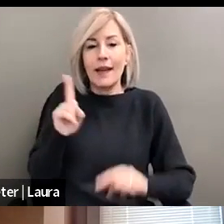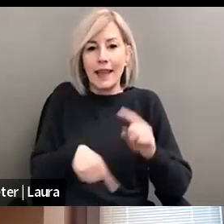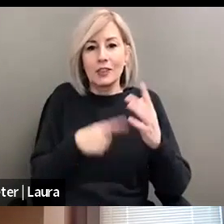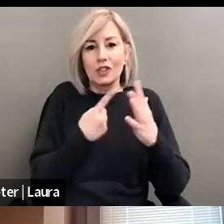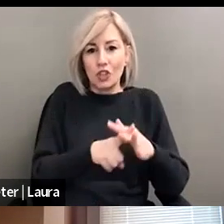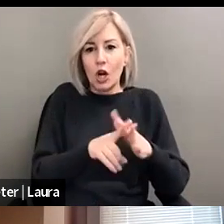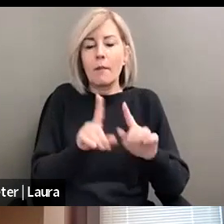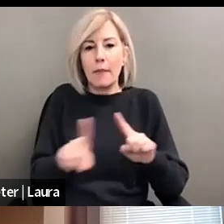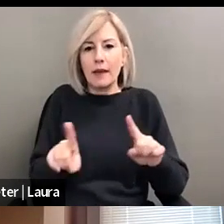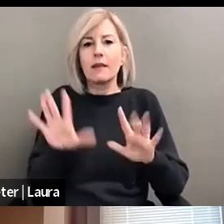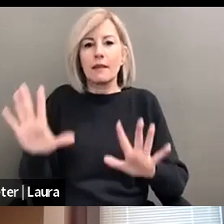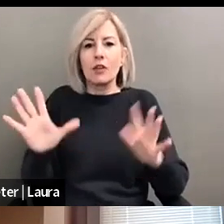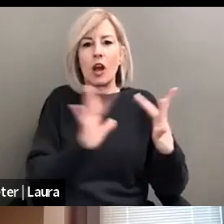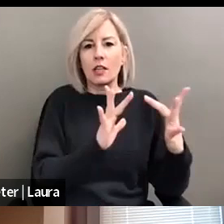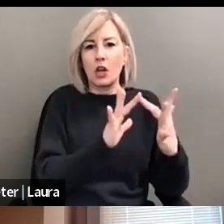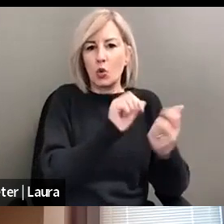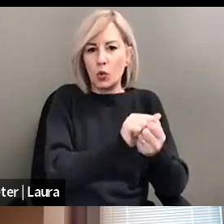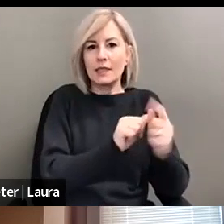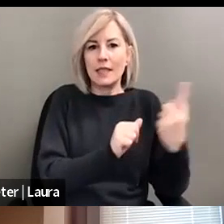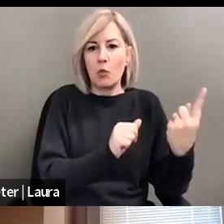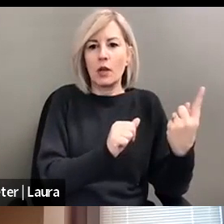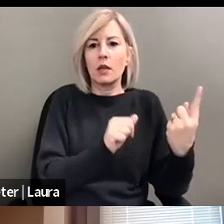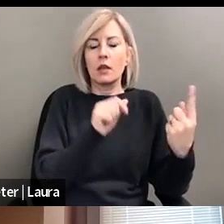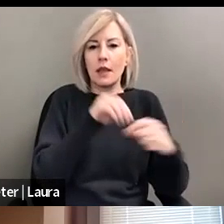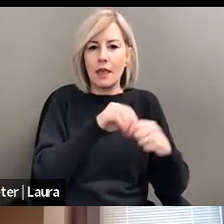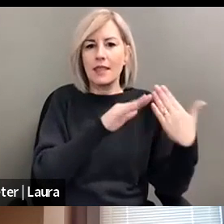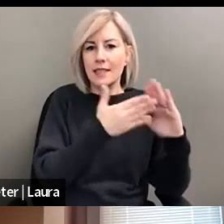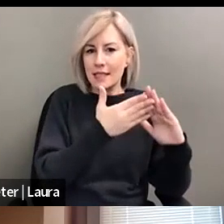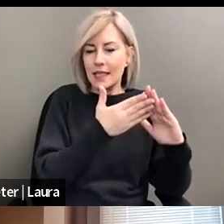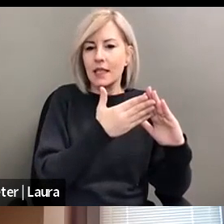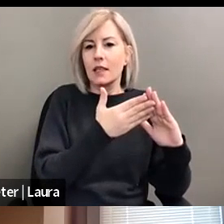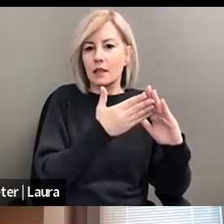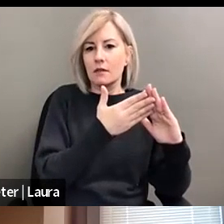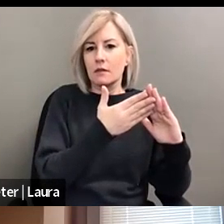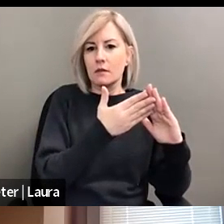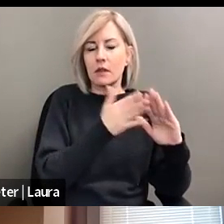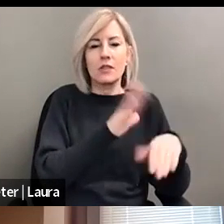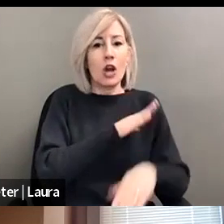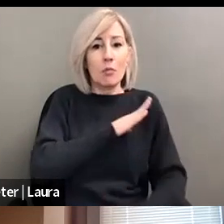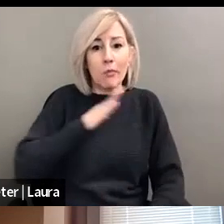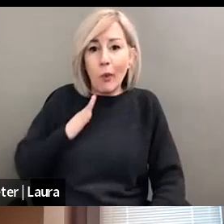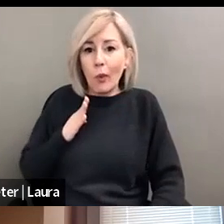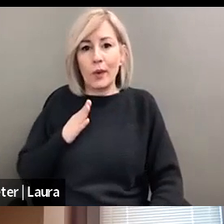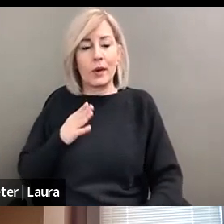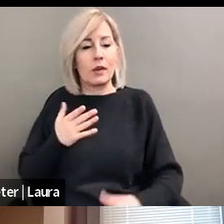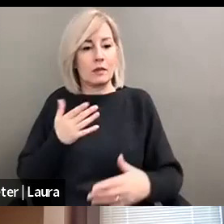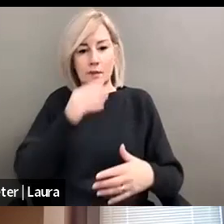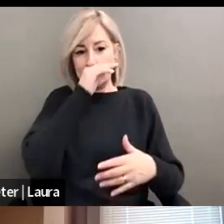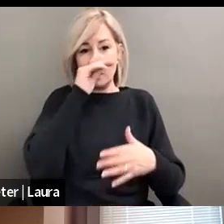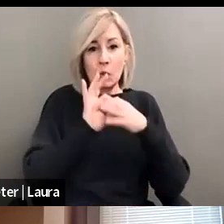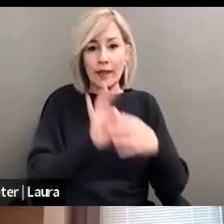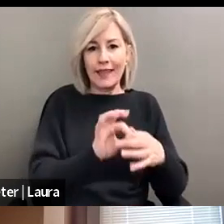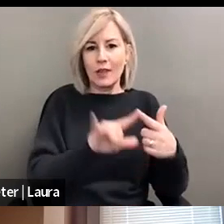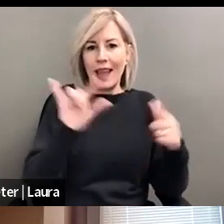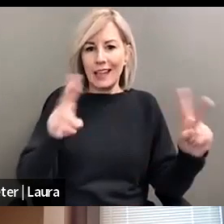are, but let me put you in contact with someone in the city someone that's on a board, maybe related to the